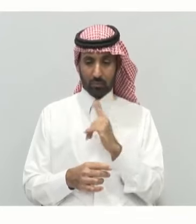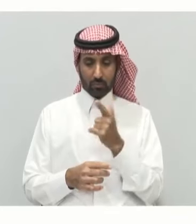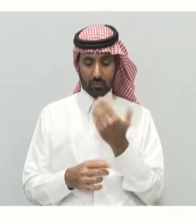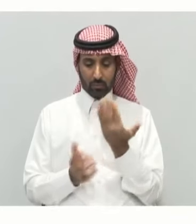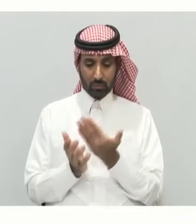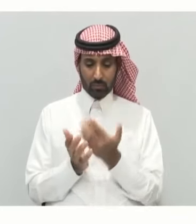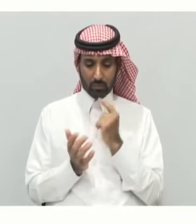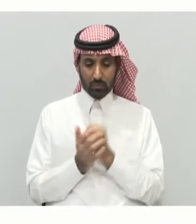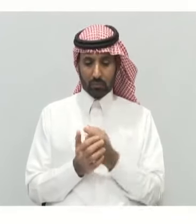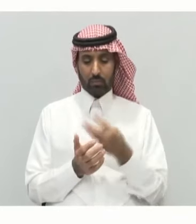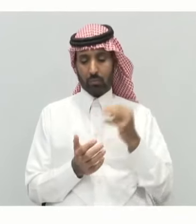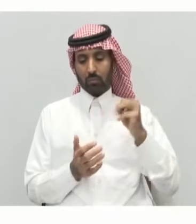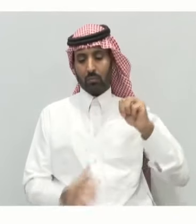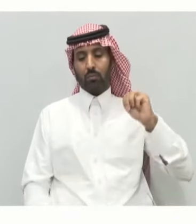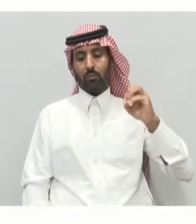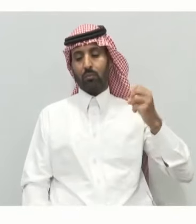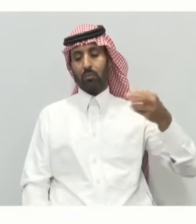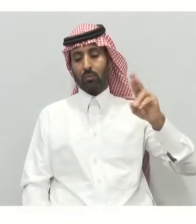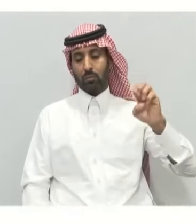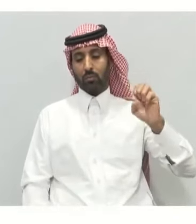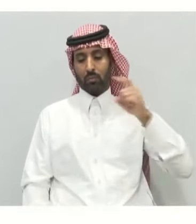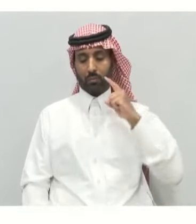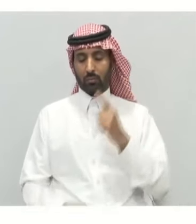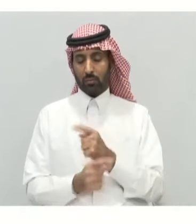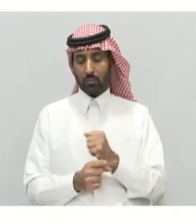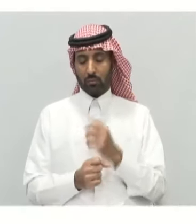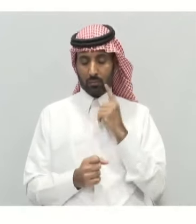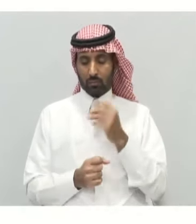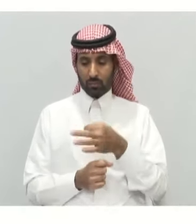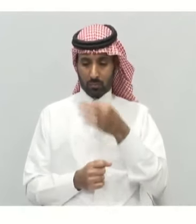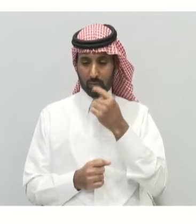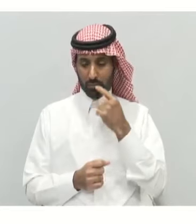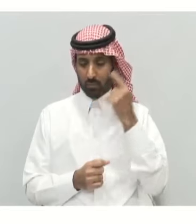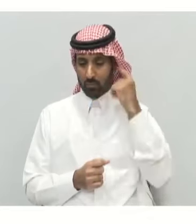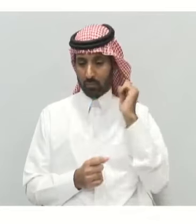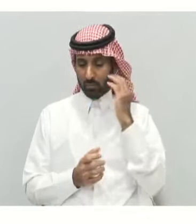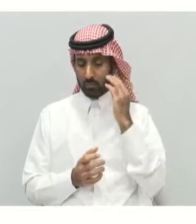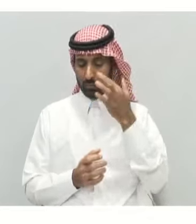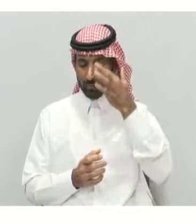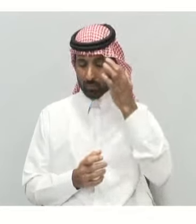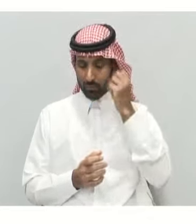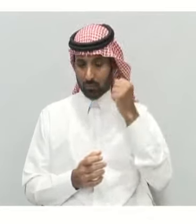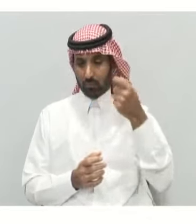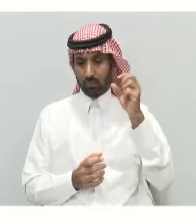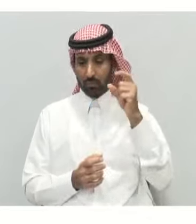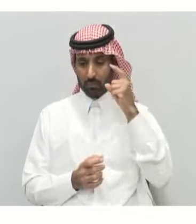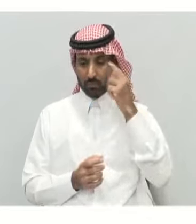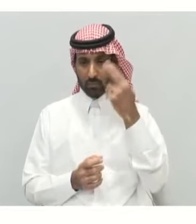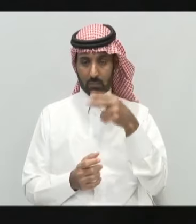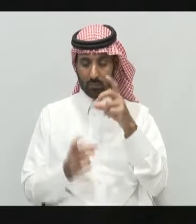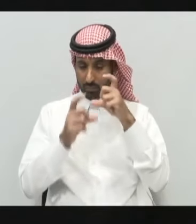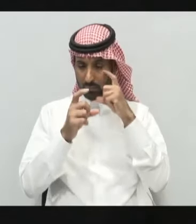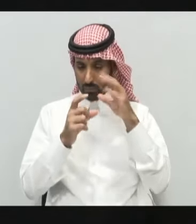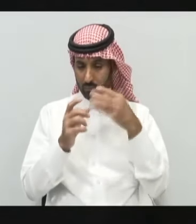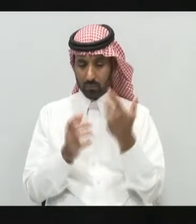Mr. Morris is our teacher. He has plank hair and blue eyes. So have a look at